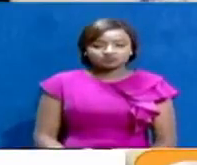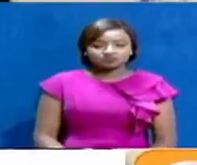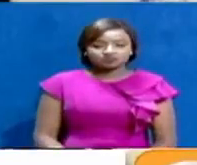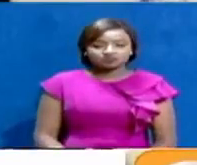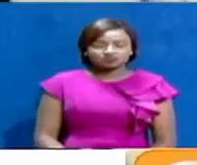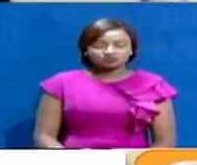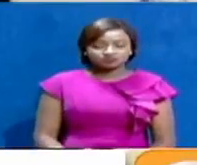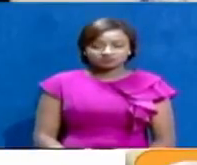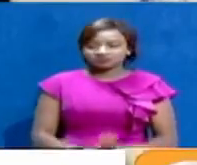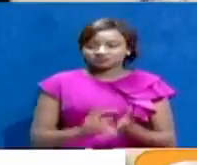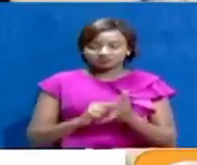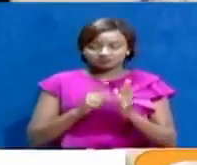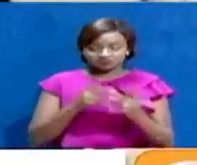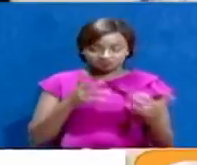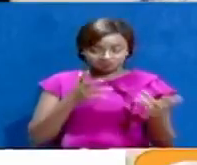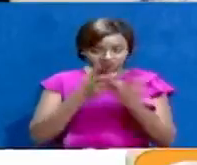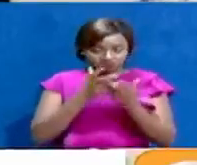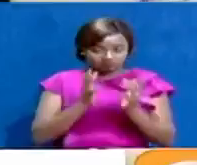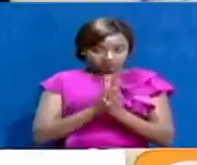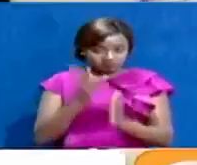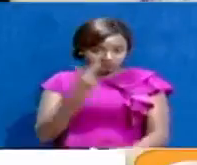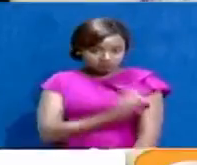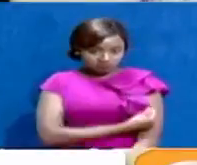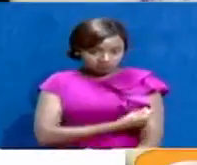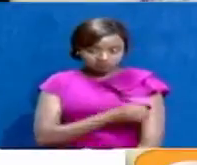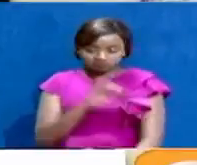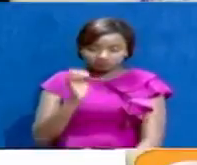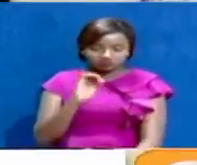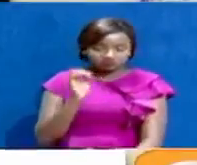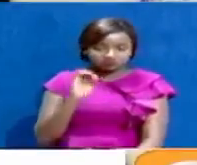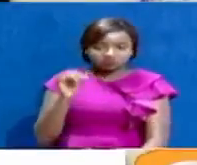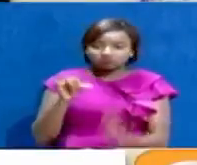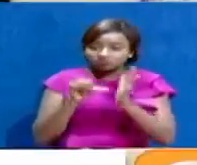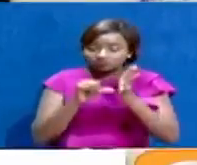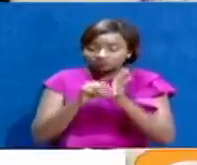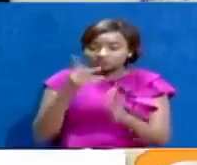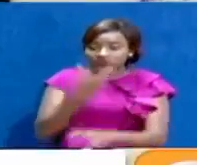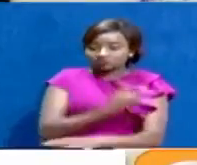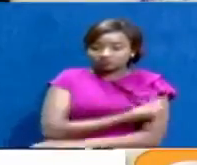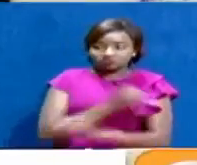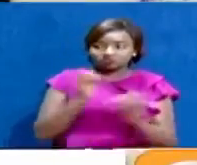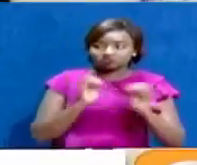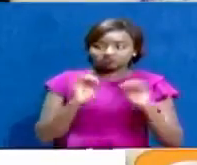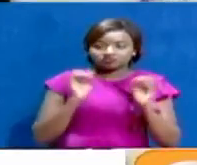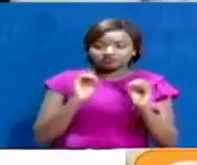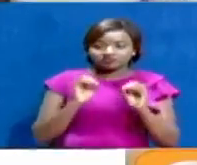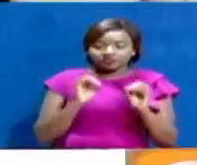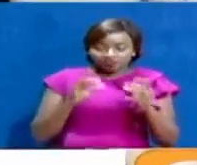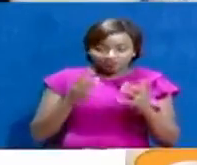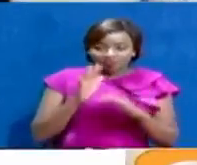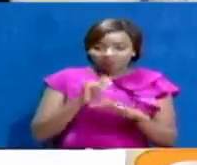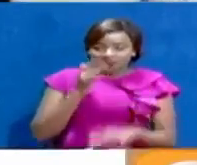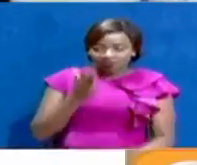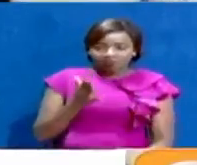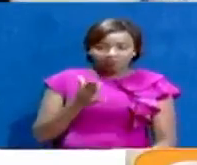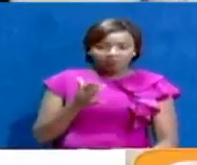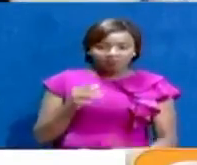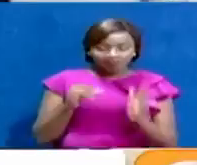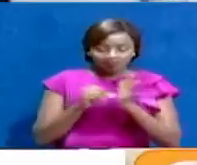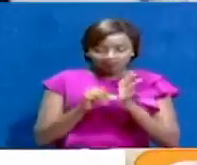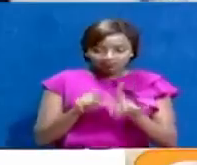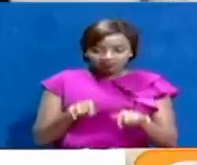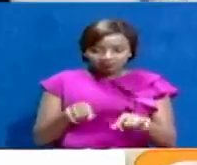not related at all to any of the 3 vaccines. And that is where the conflict has come